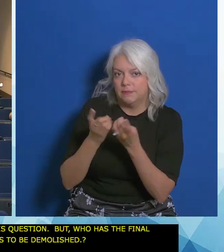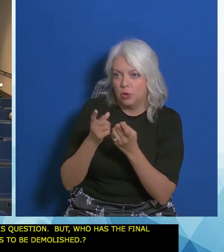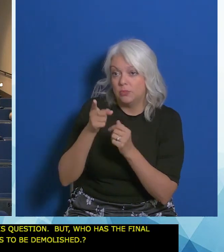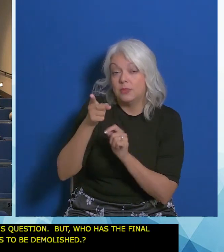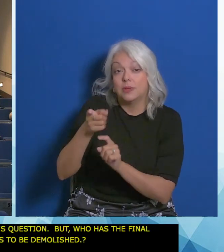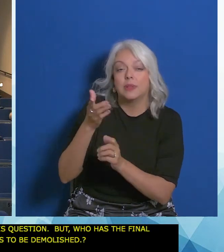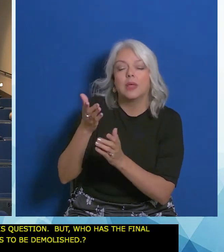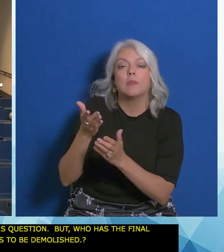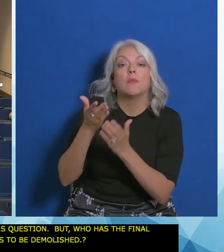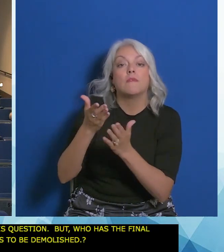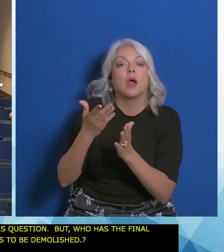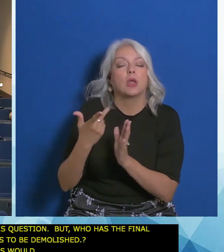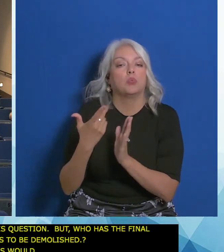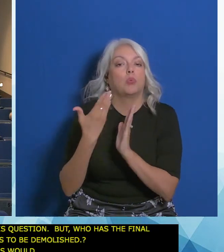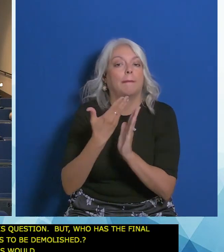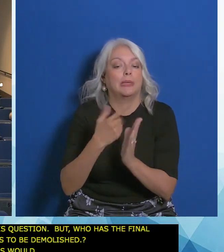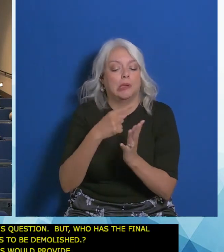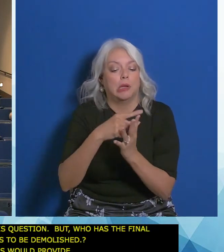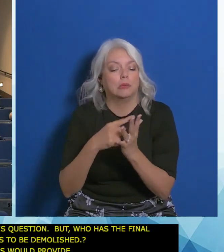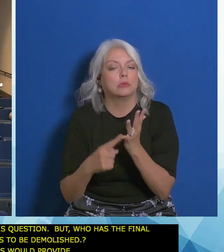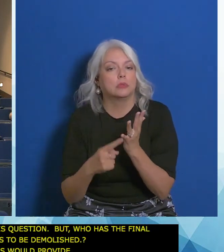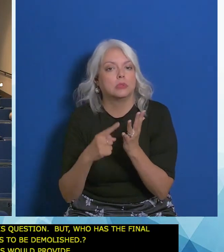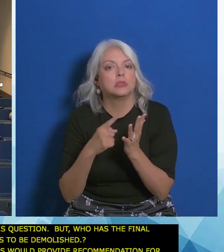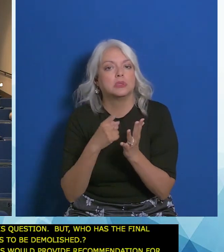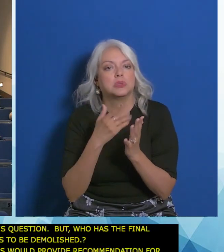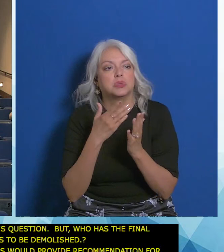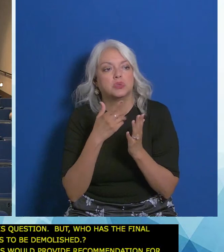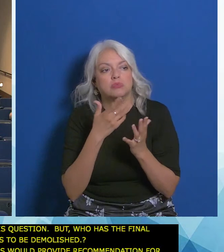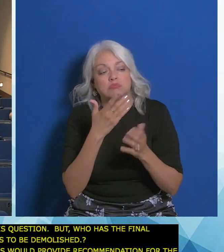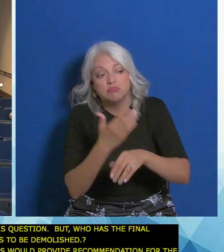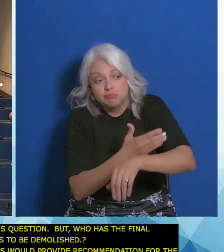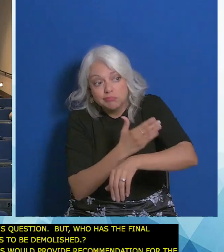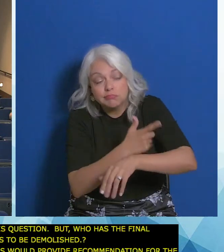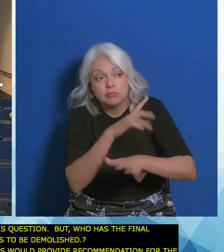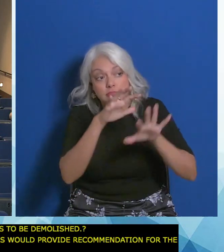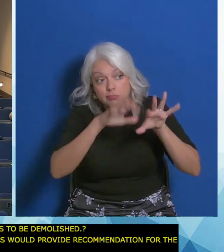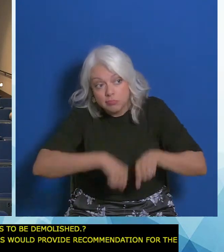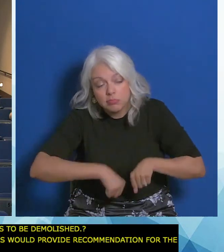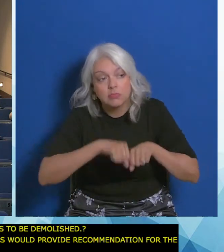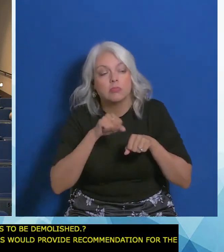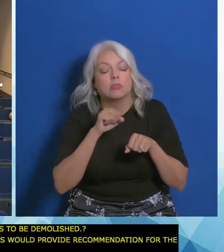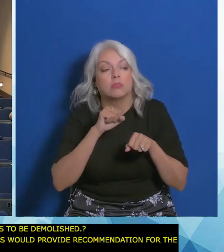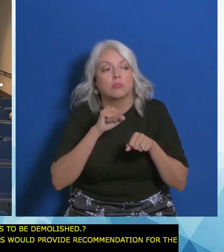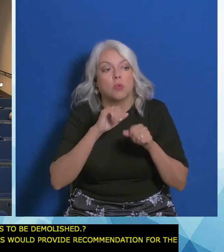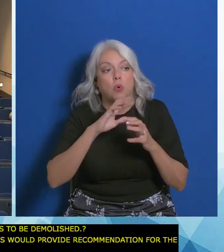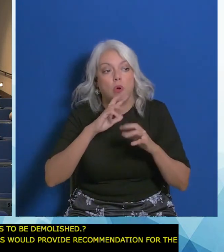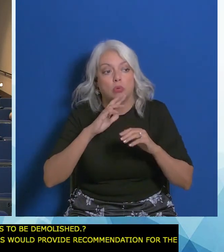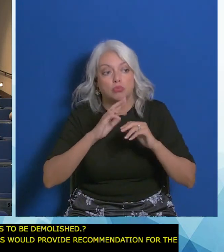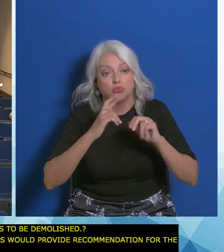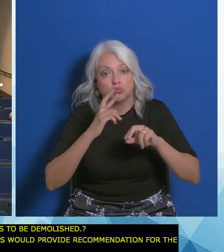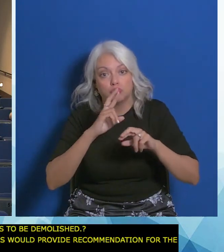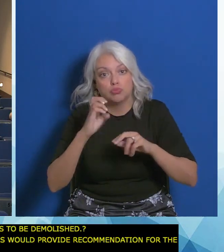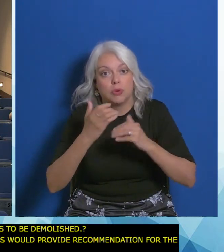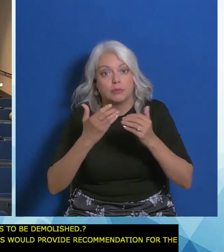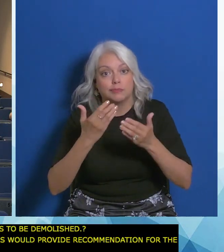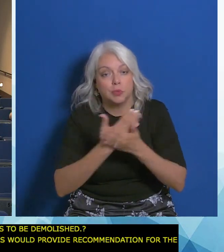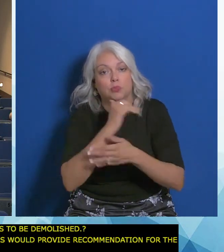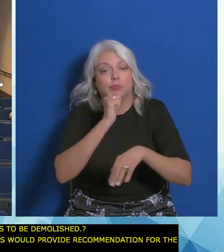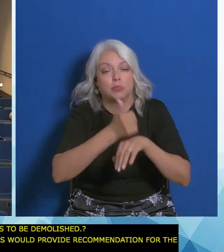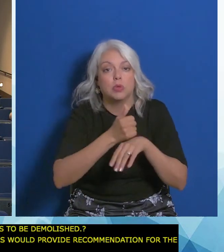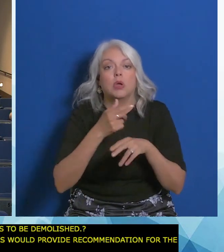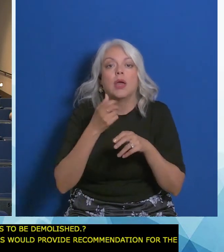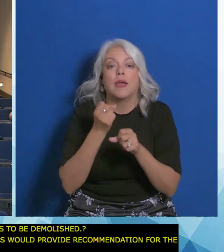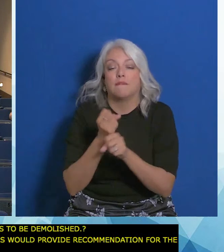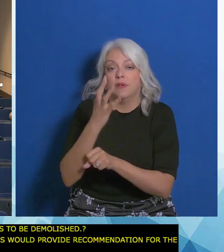a recommendation for a building to be closed or demolished or potentially renovated, as they do in what's called their quadrennial. So